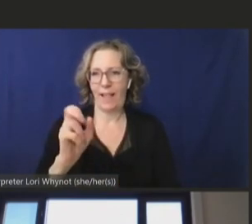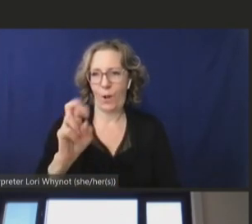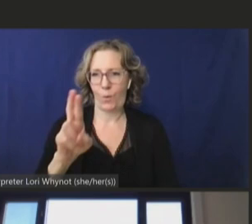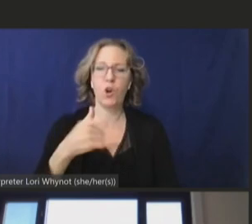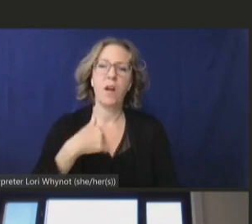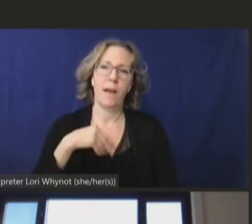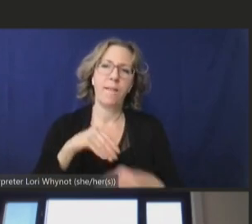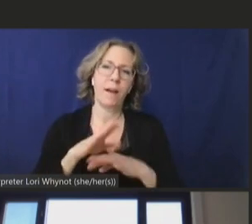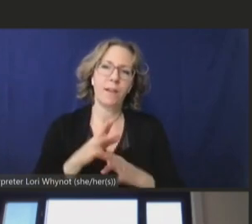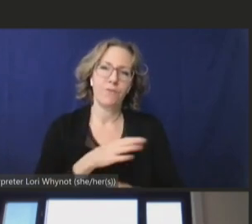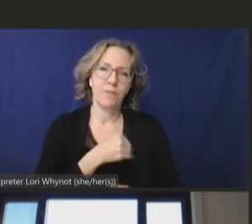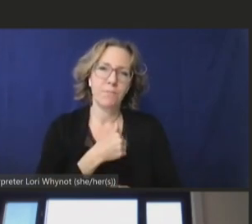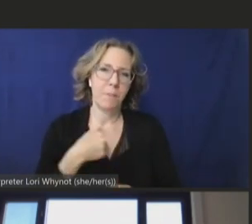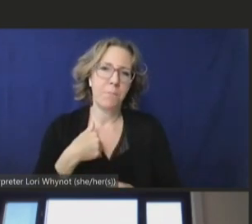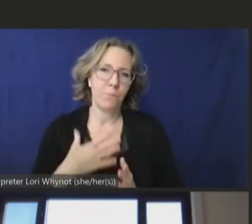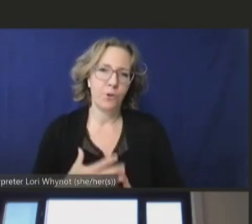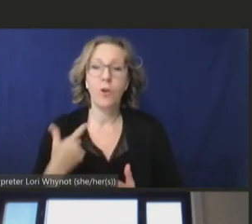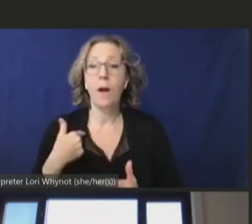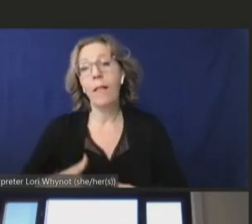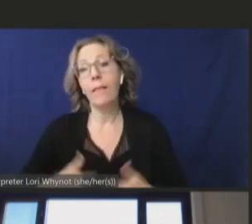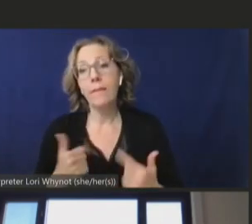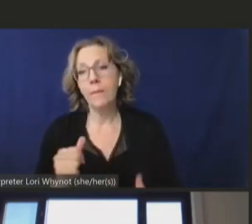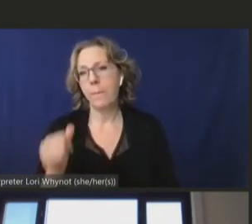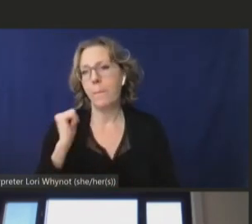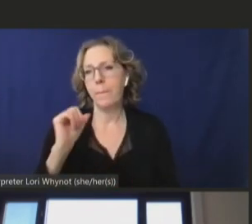in Back Bay.